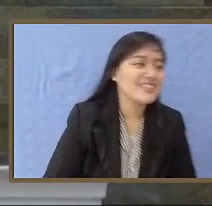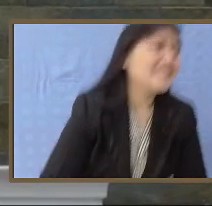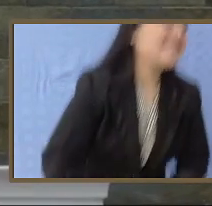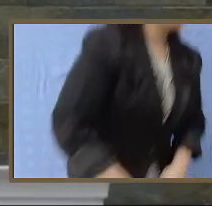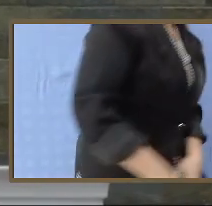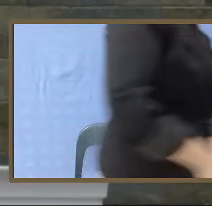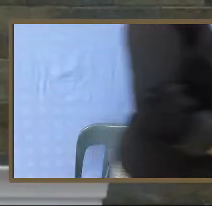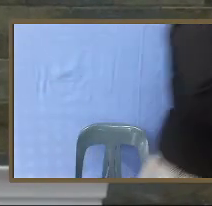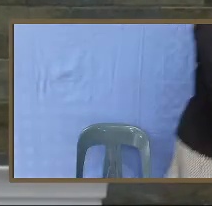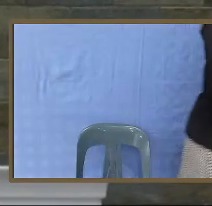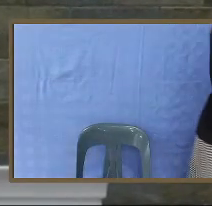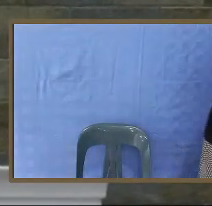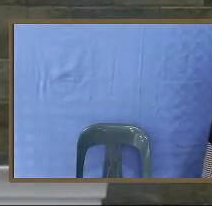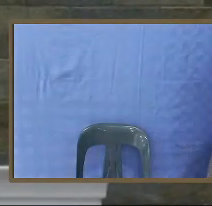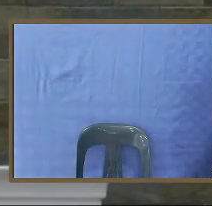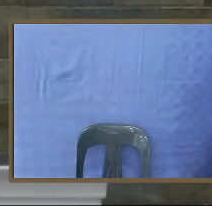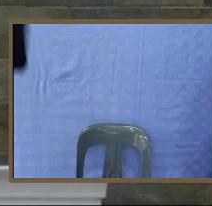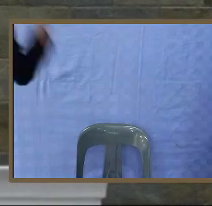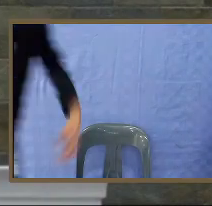Psalm.